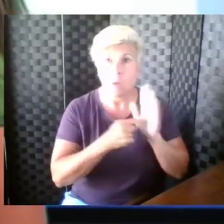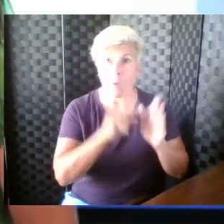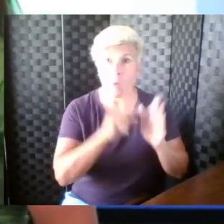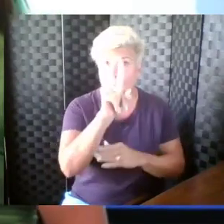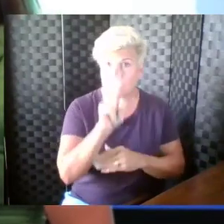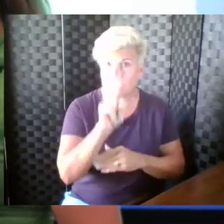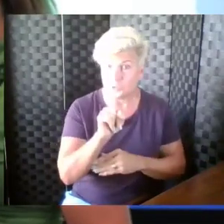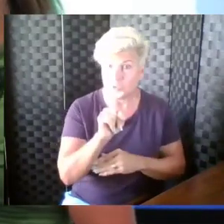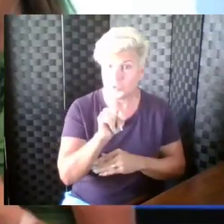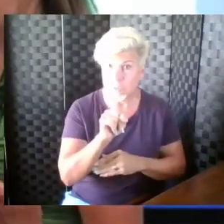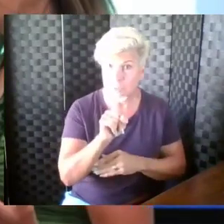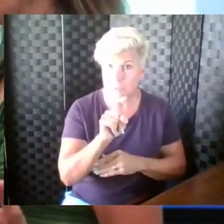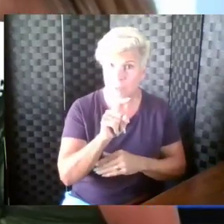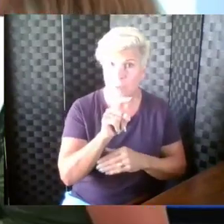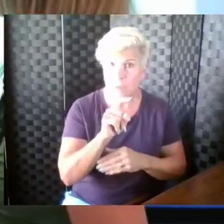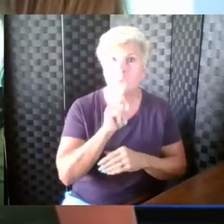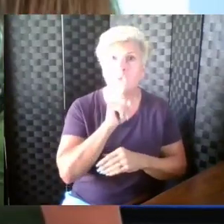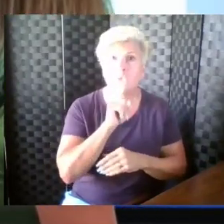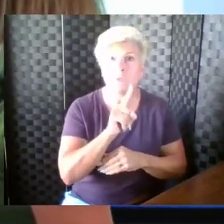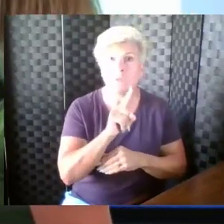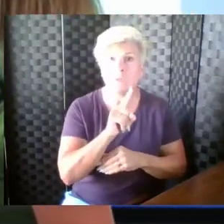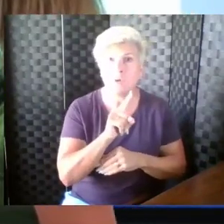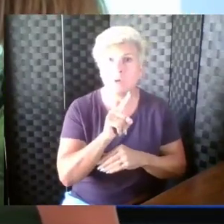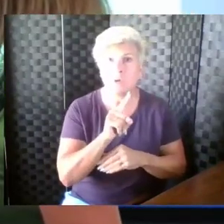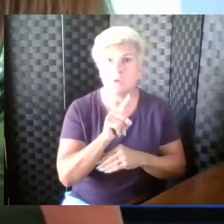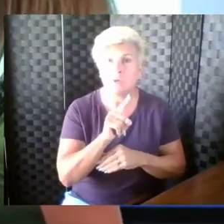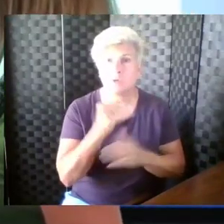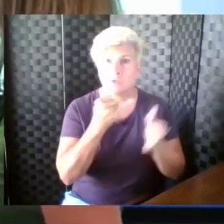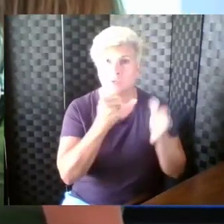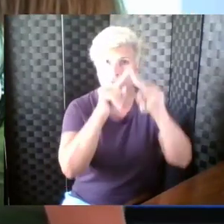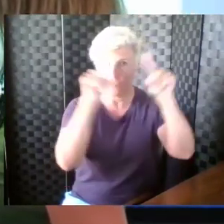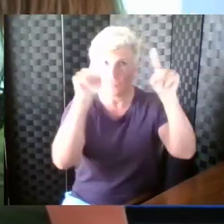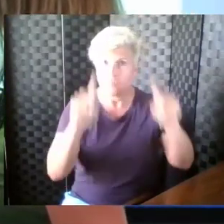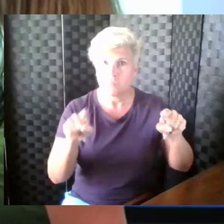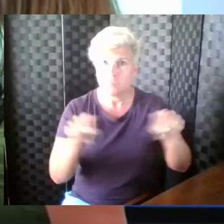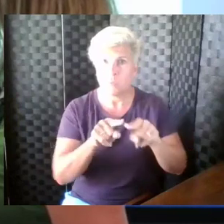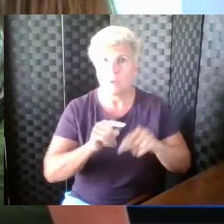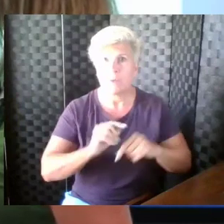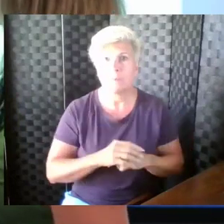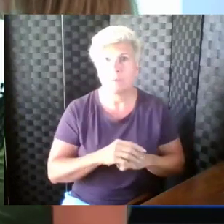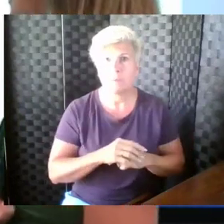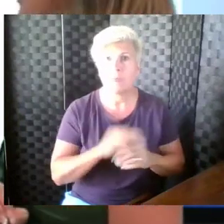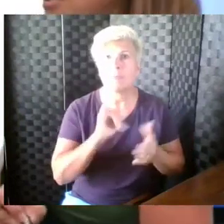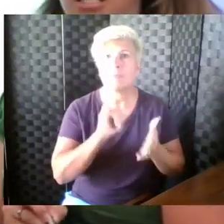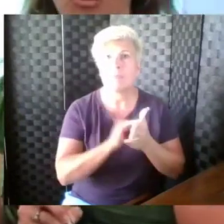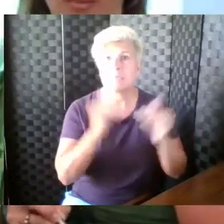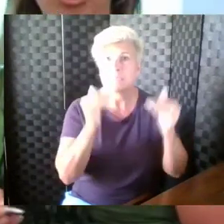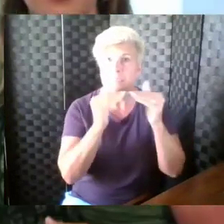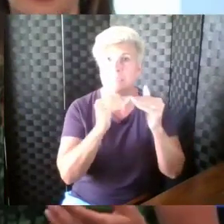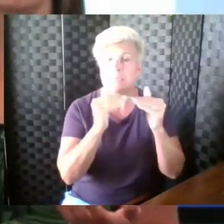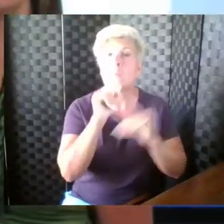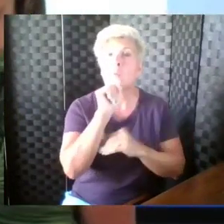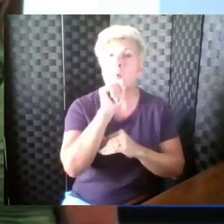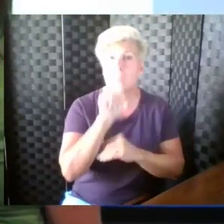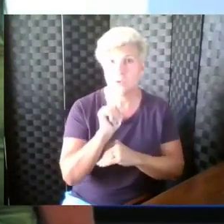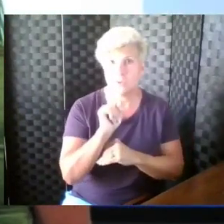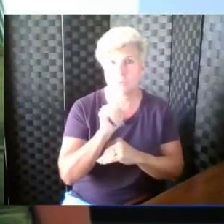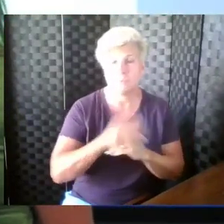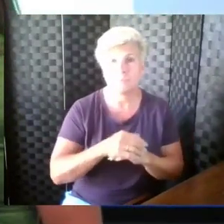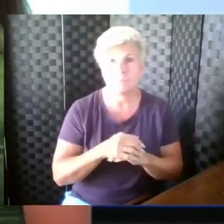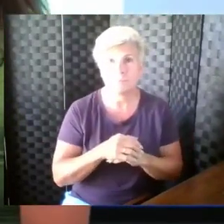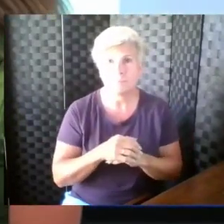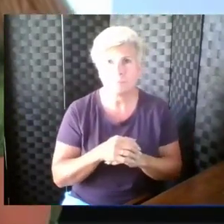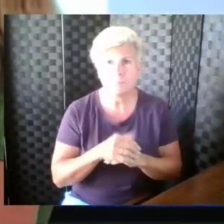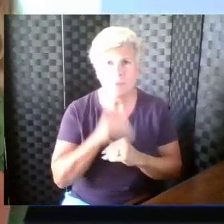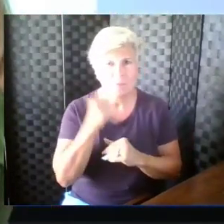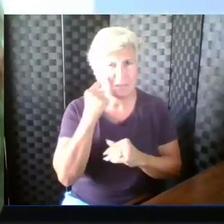represent 100, we're actually just going to draw a big square, and that's going to represent 100.